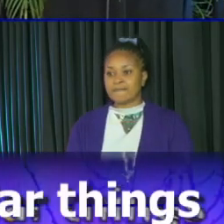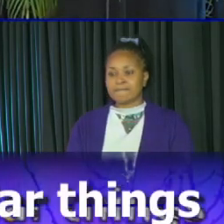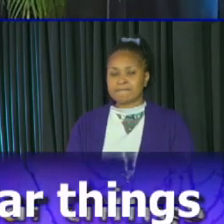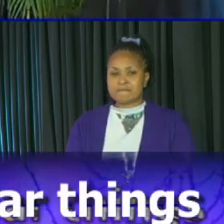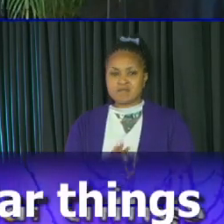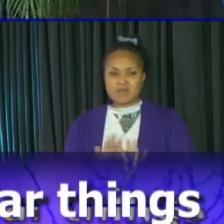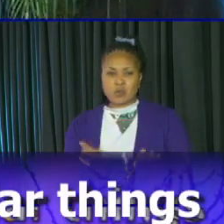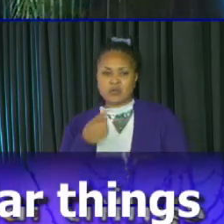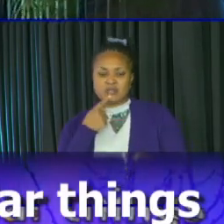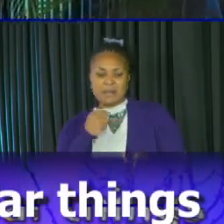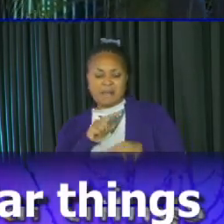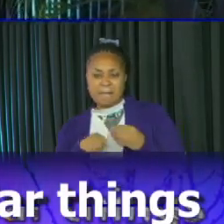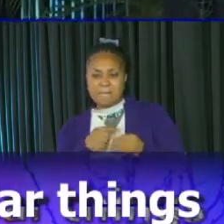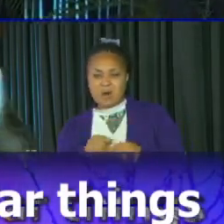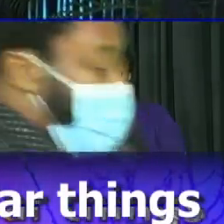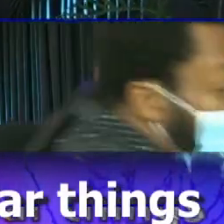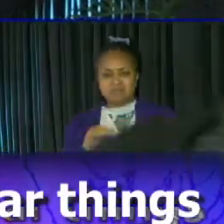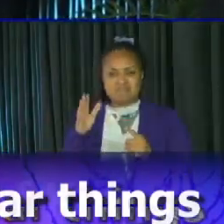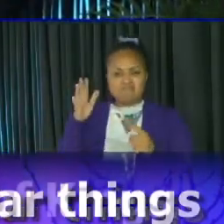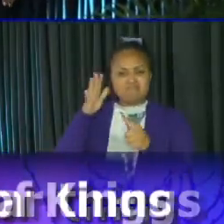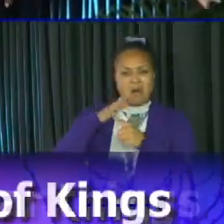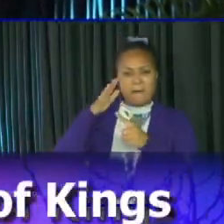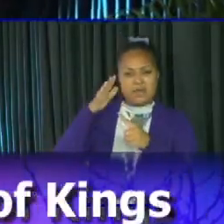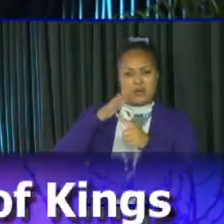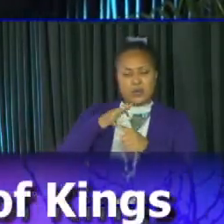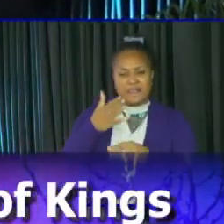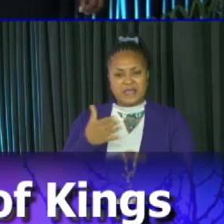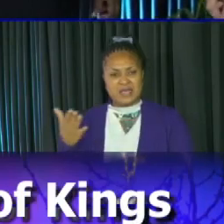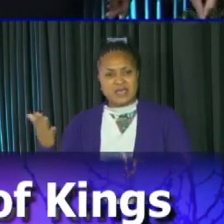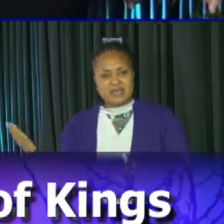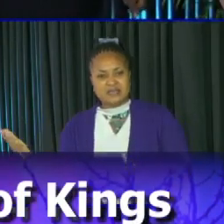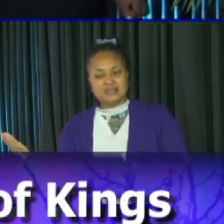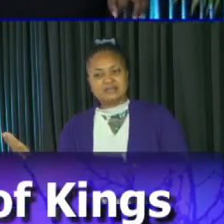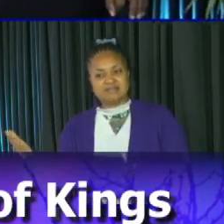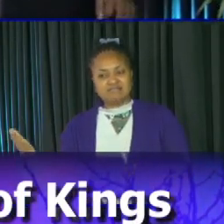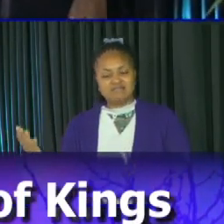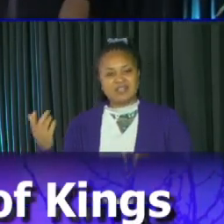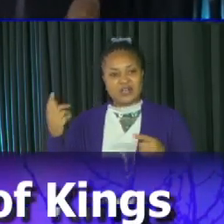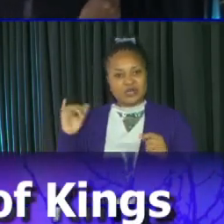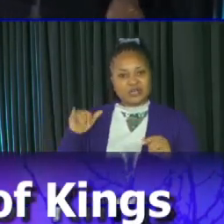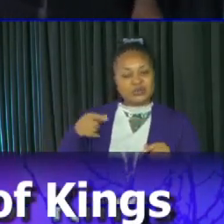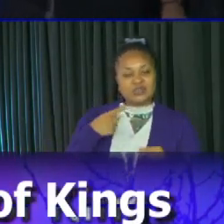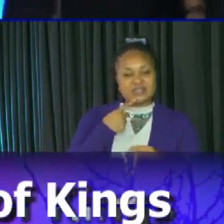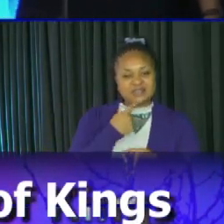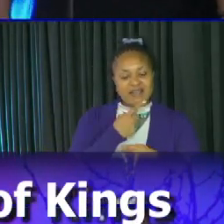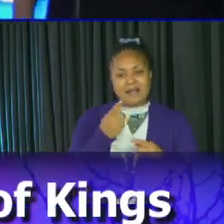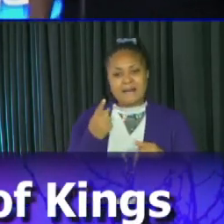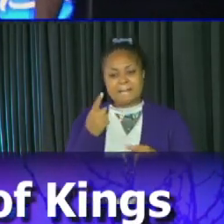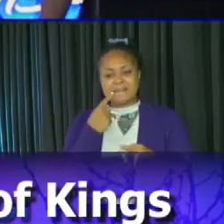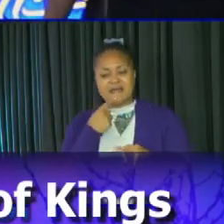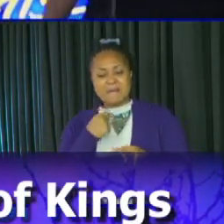Don't tell me about the popular things. Just tell me about the